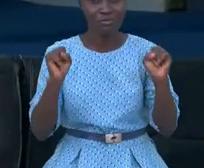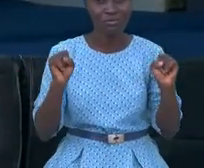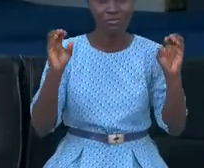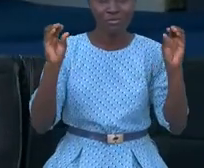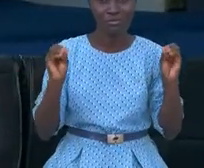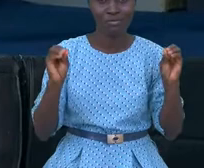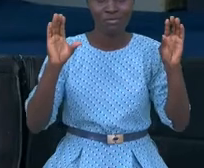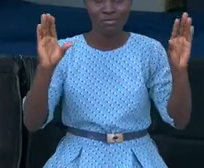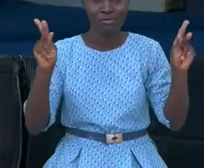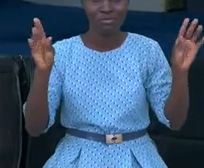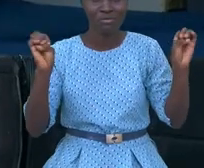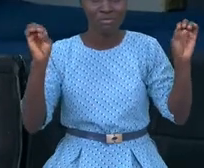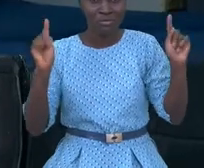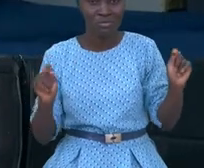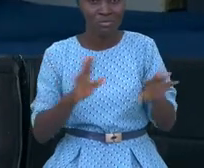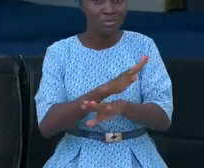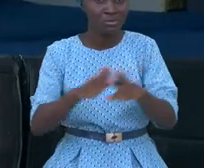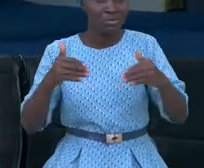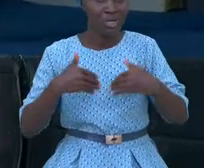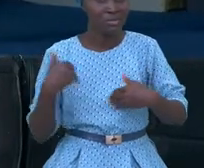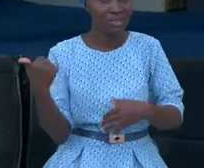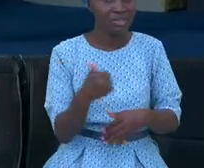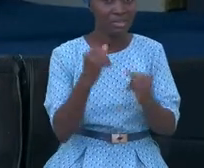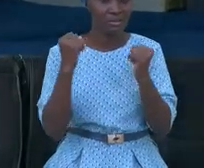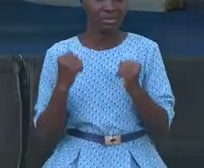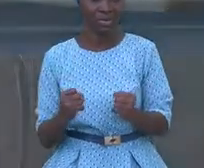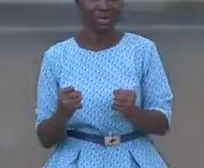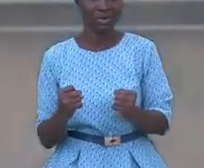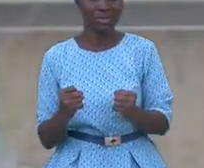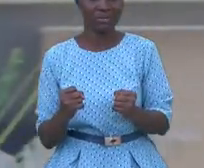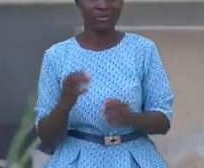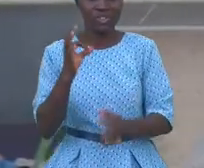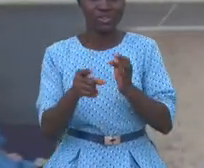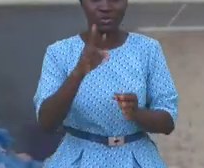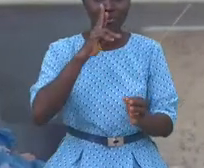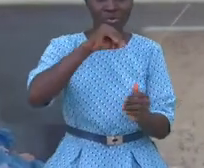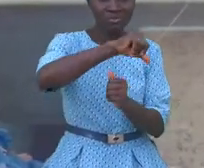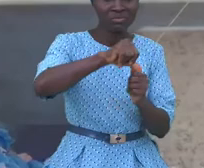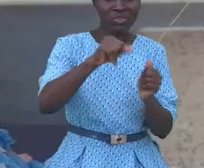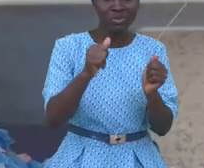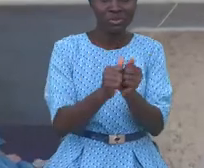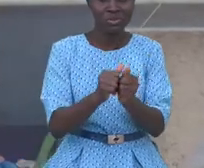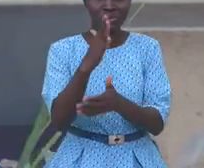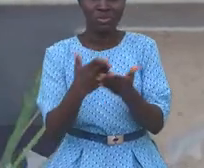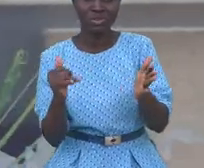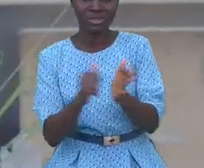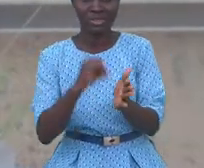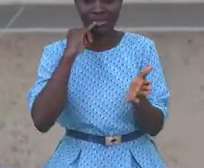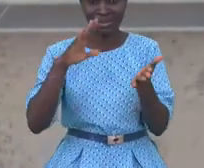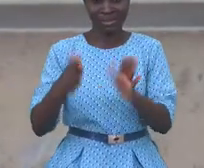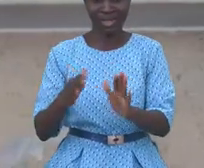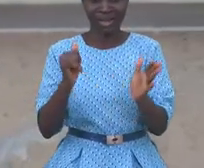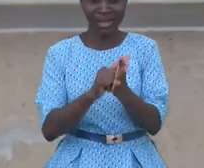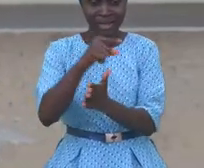any power. You are associated to this, and that relationship is dead. It's not even